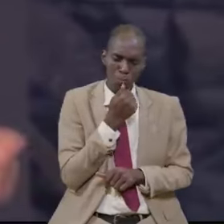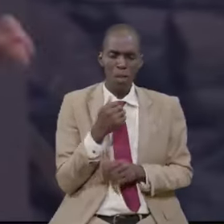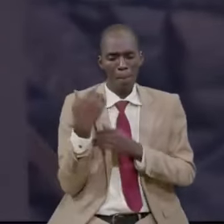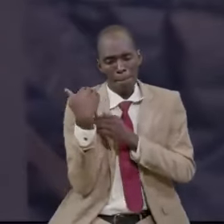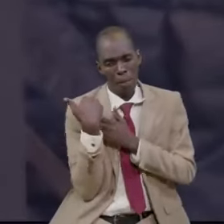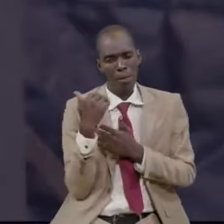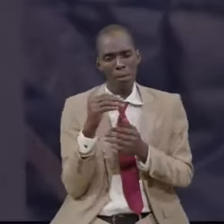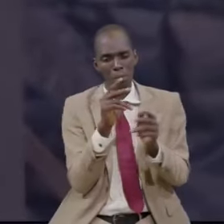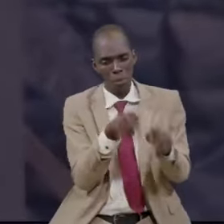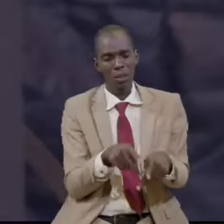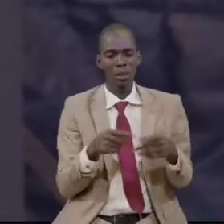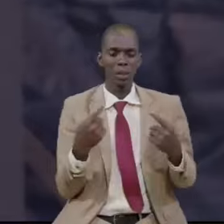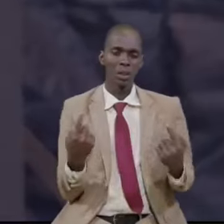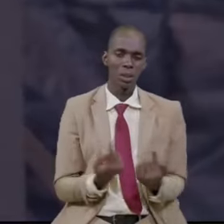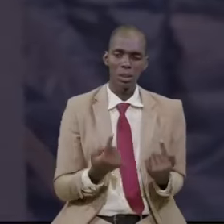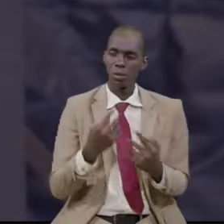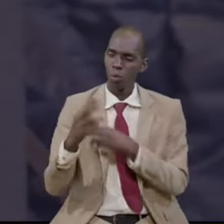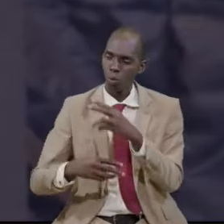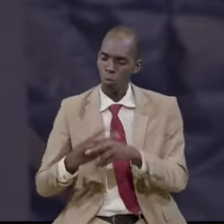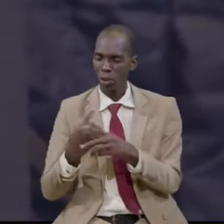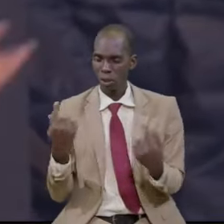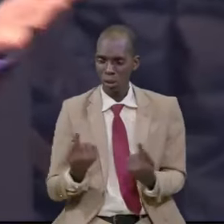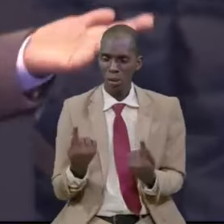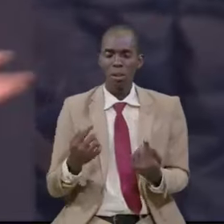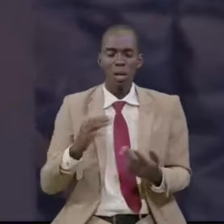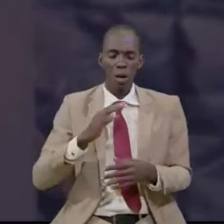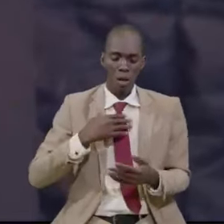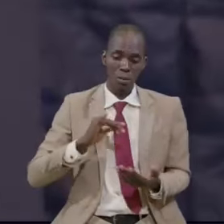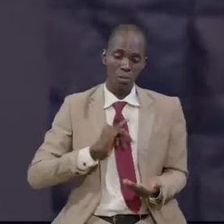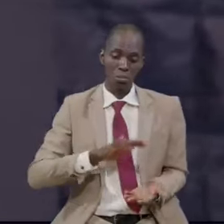On the third day, I rise again. And then after